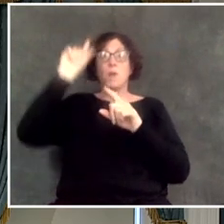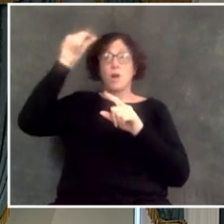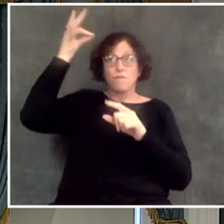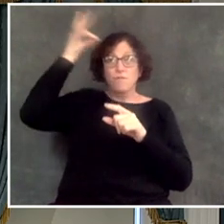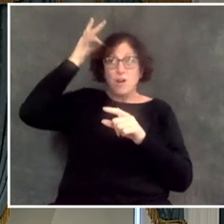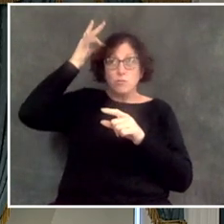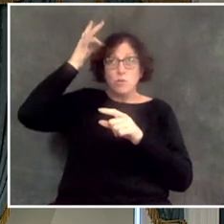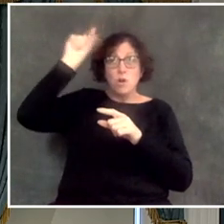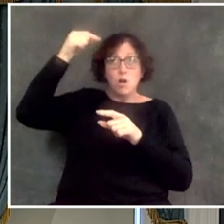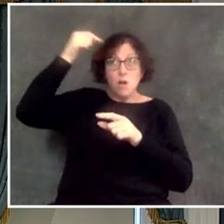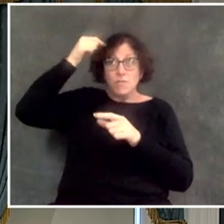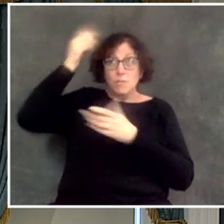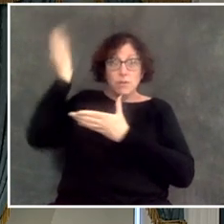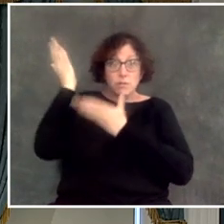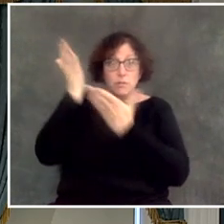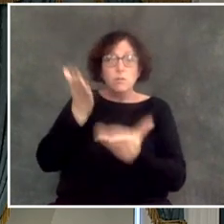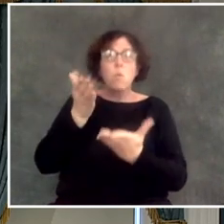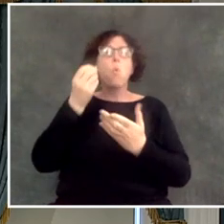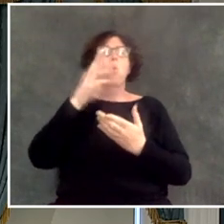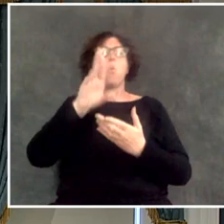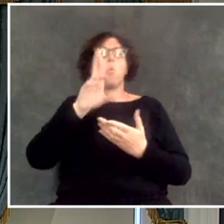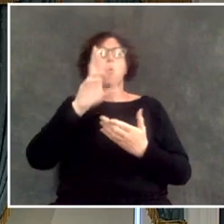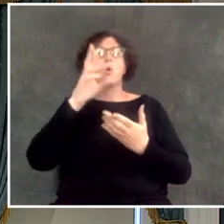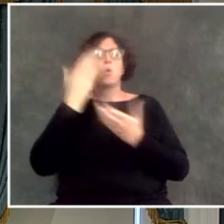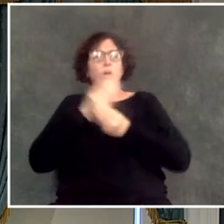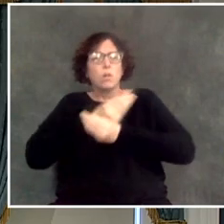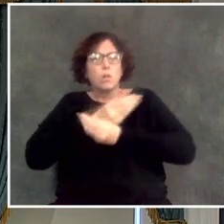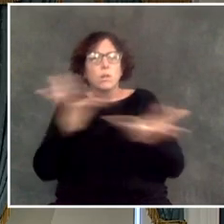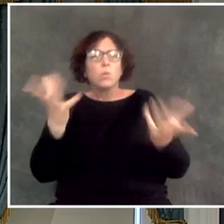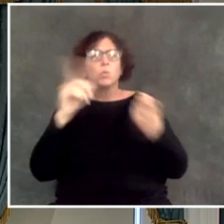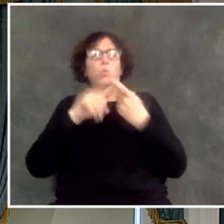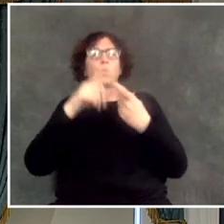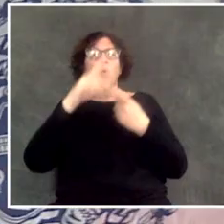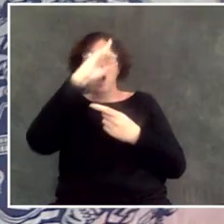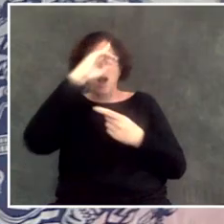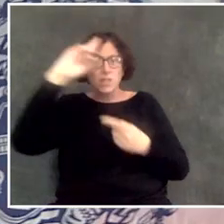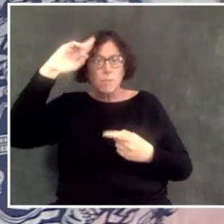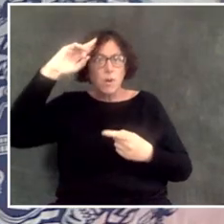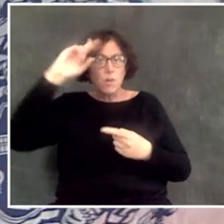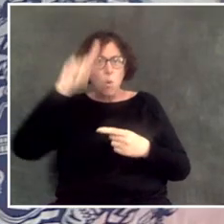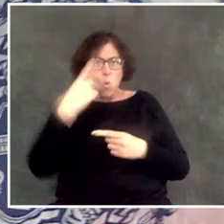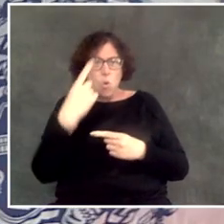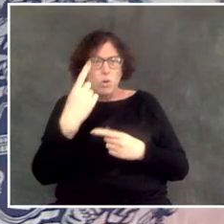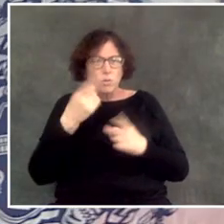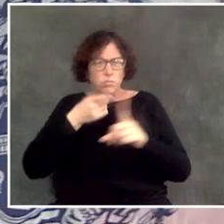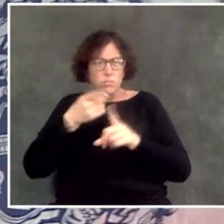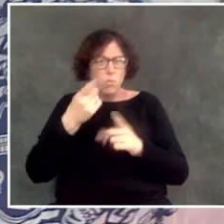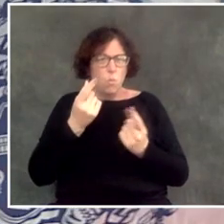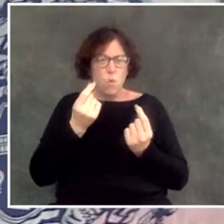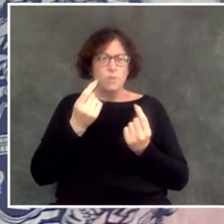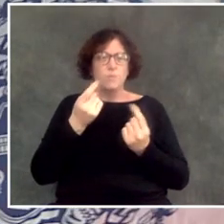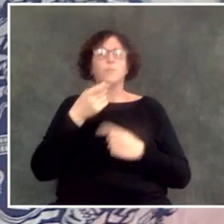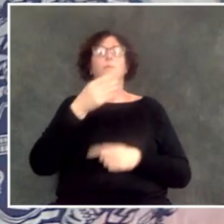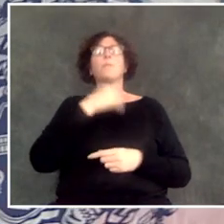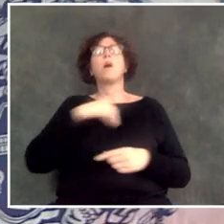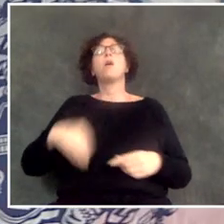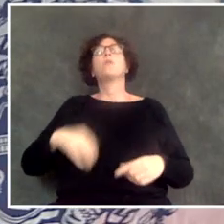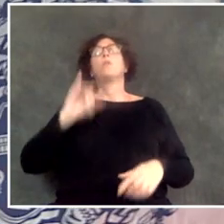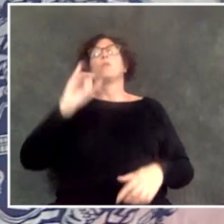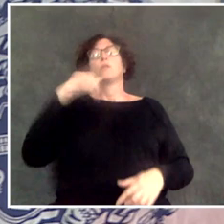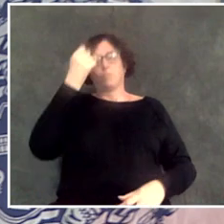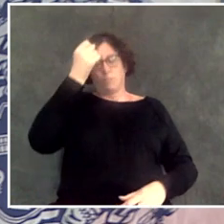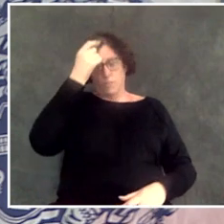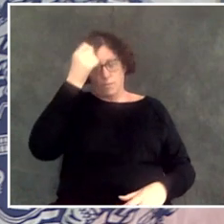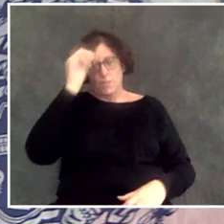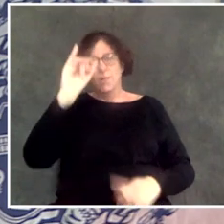city should be able to use, or a combination of so both? First of all, thank you, and there's been a lot going on today, so I did not know about that